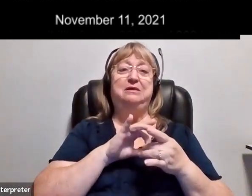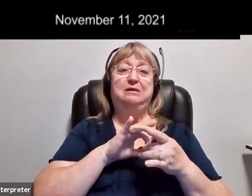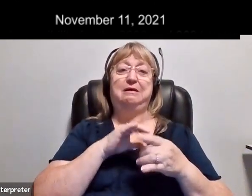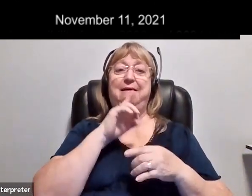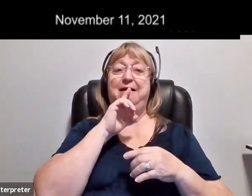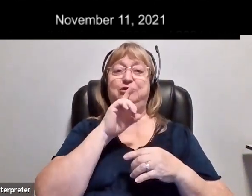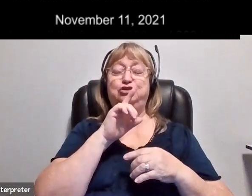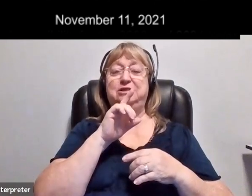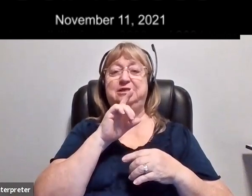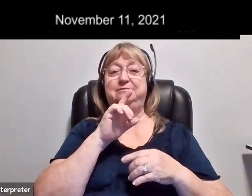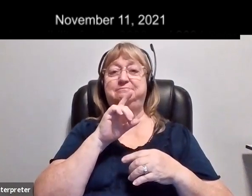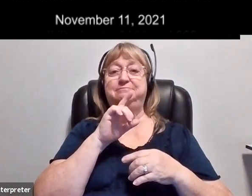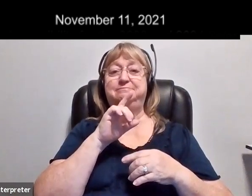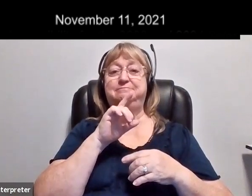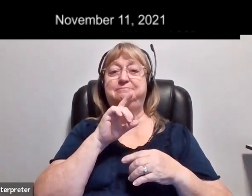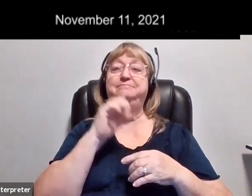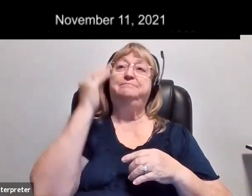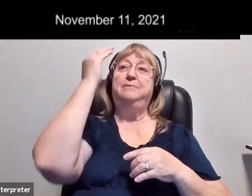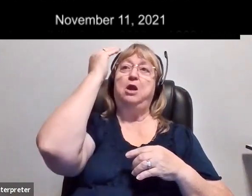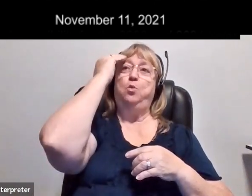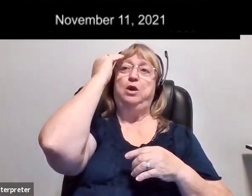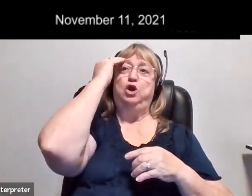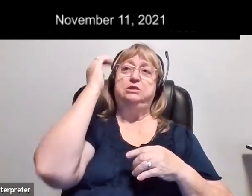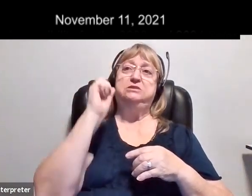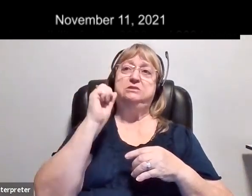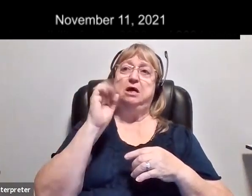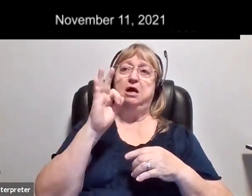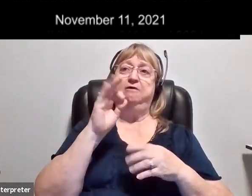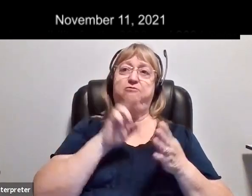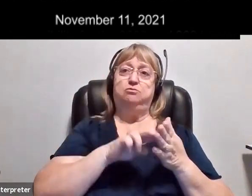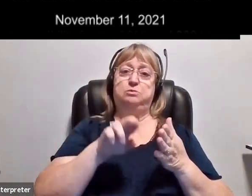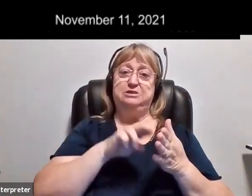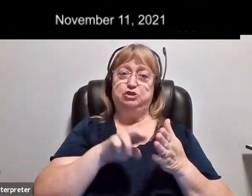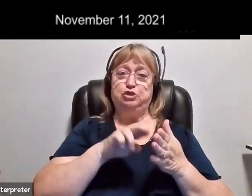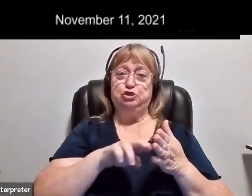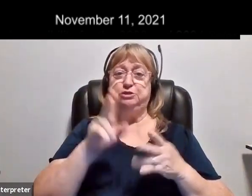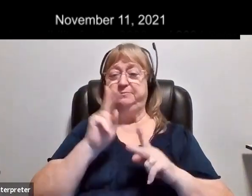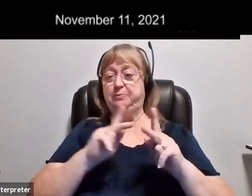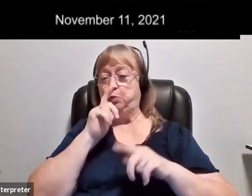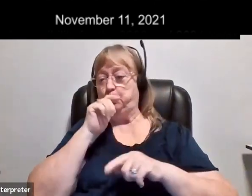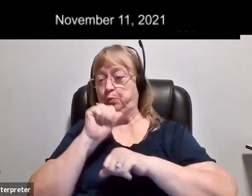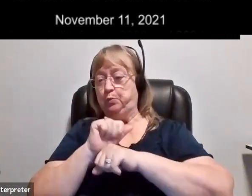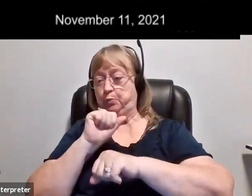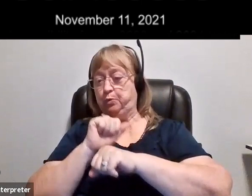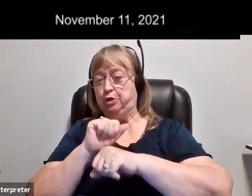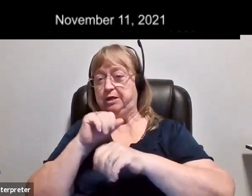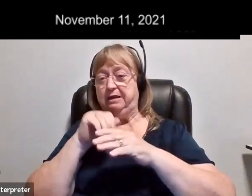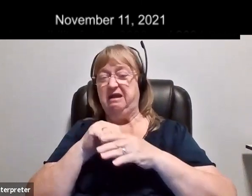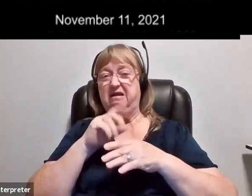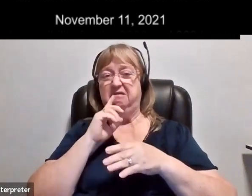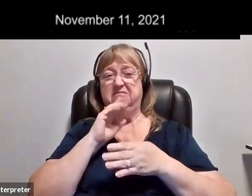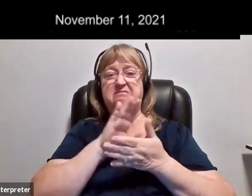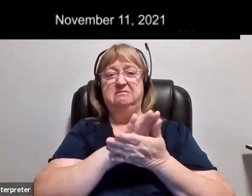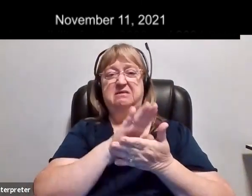actually the awareness of researcher and people working in an